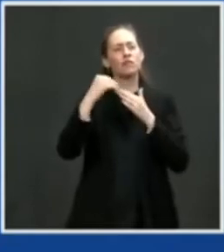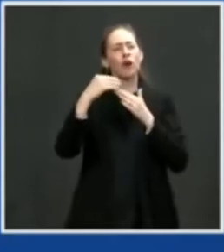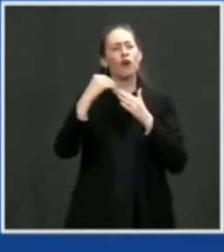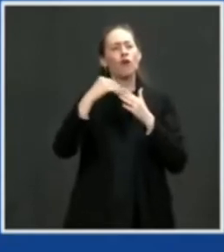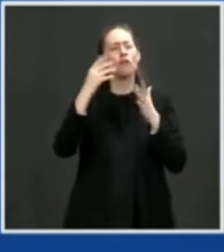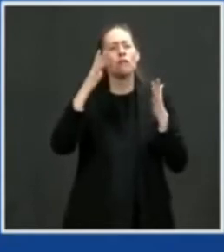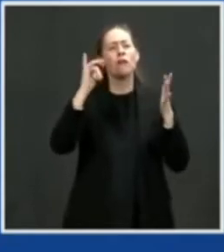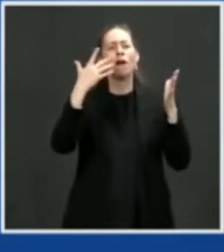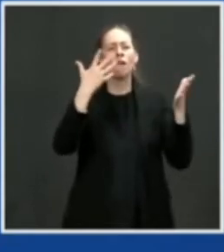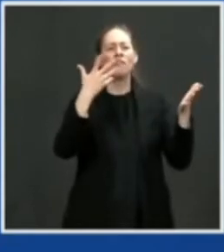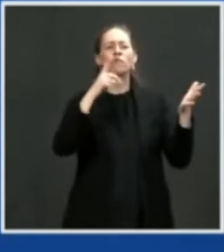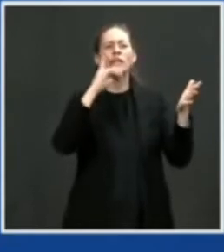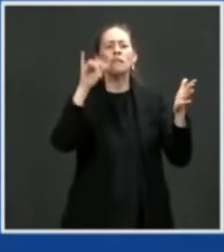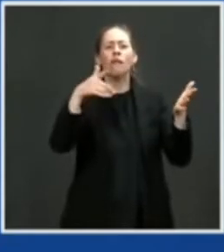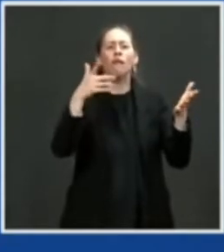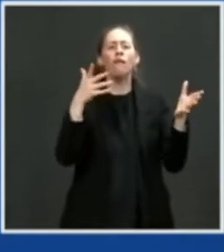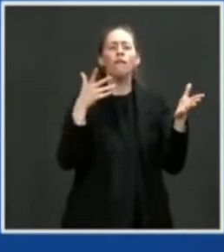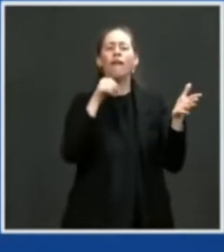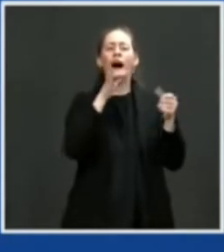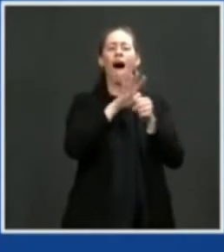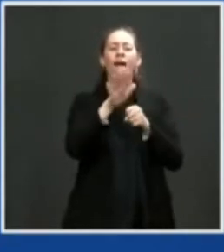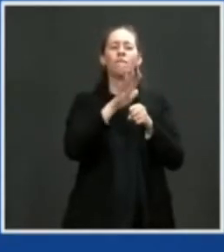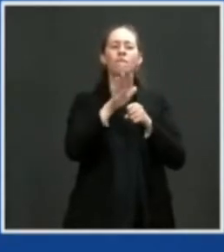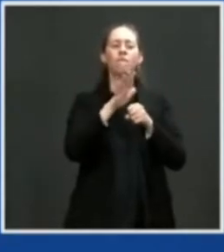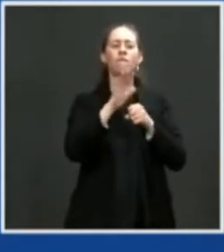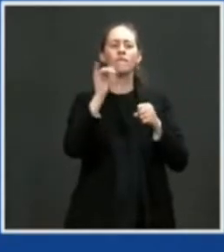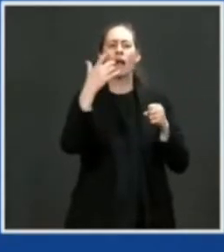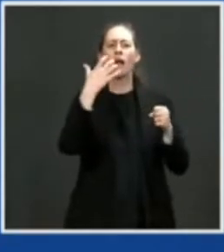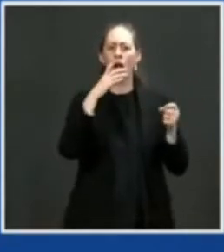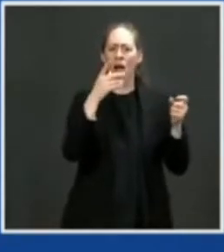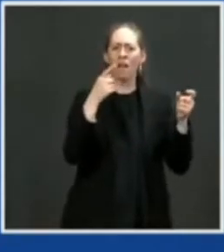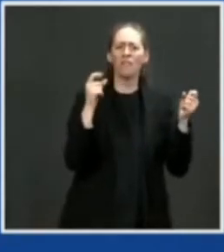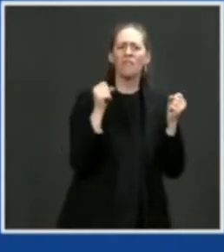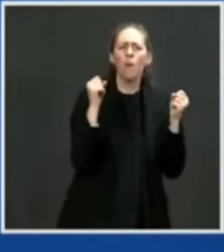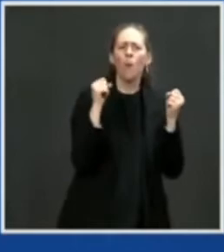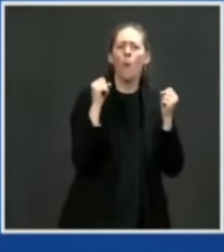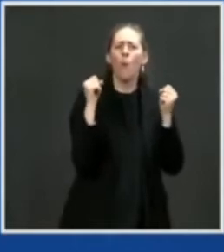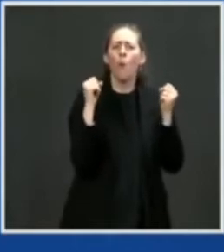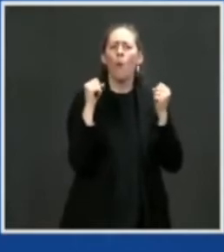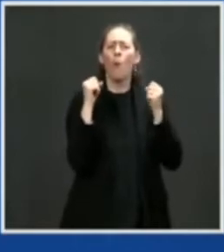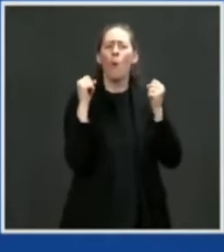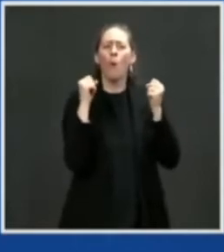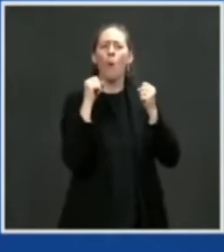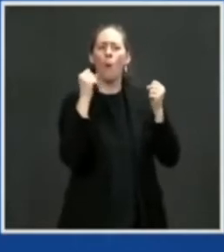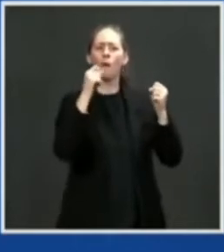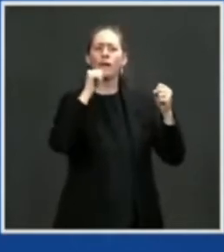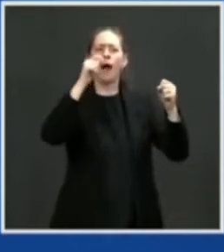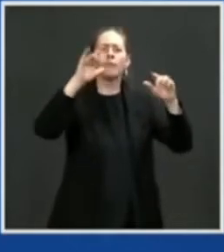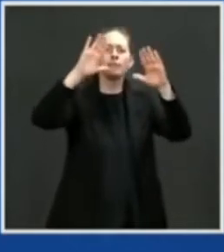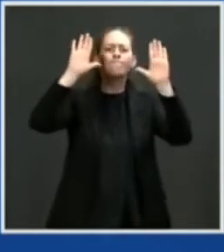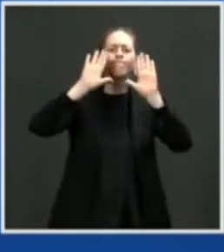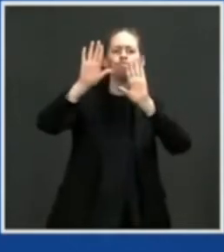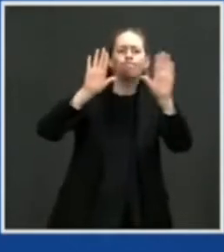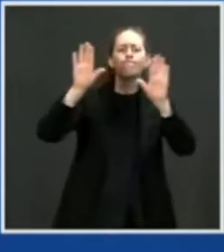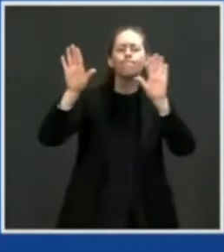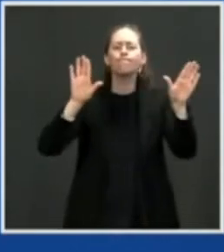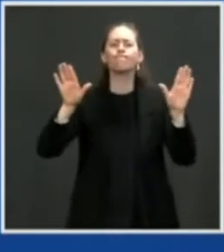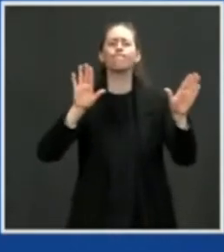heat or the air conditioning because it's leaks through the windows that are so porous Yeah, in the